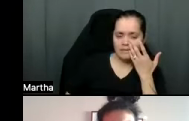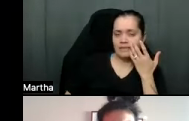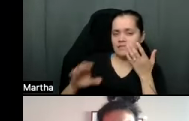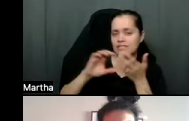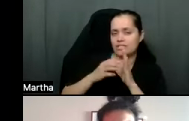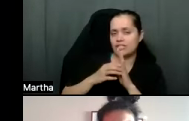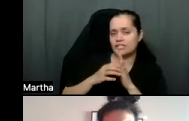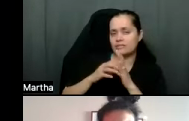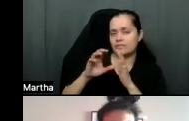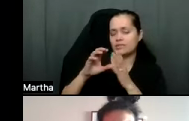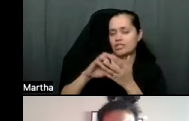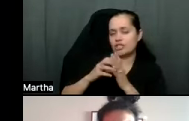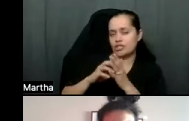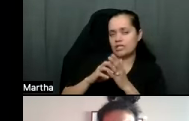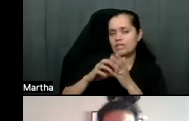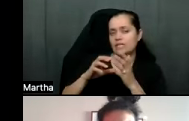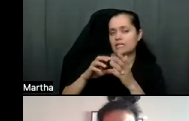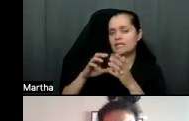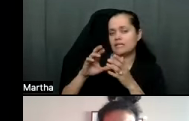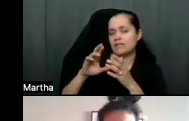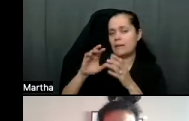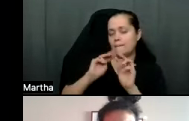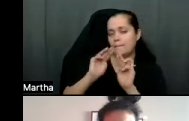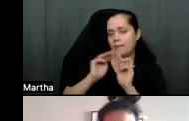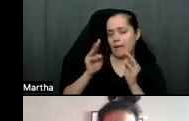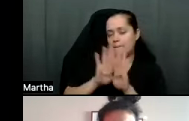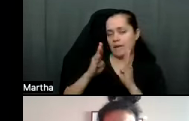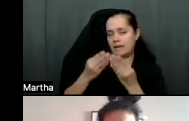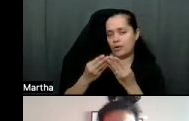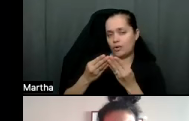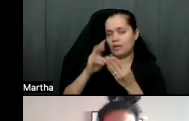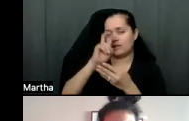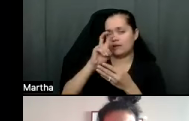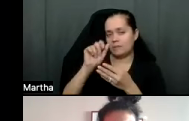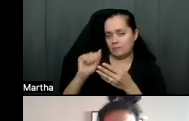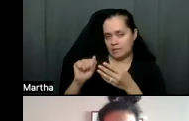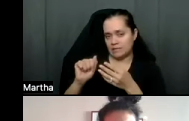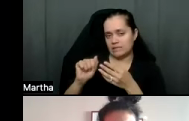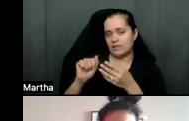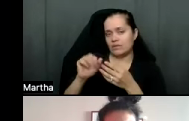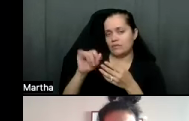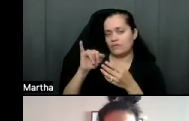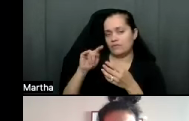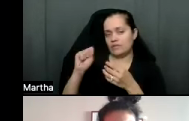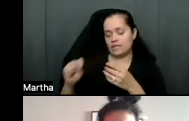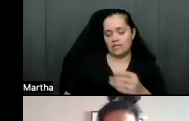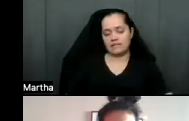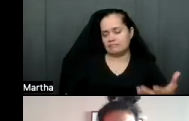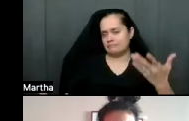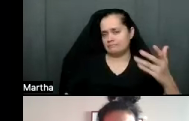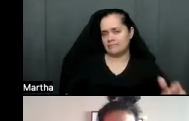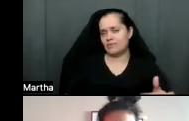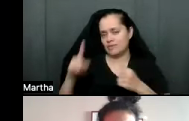the cinnamon raisin bagel model, C, the pepperoni pizza model, or D, the grilled fajita model?